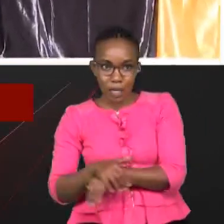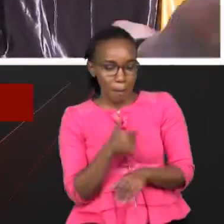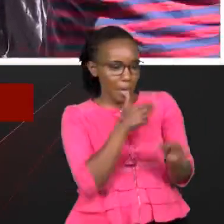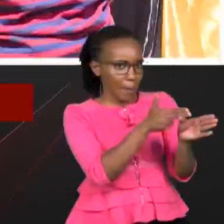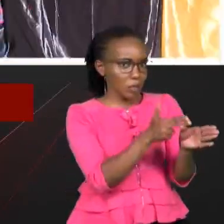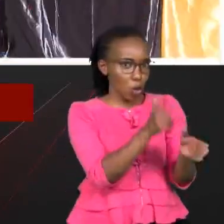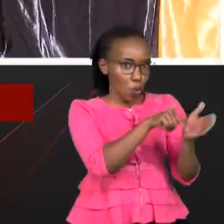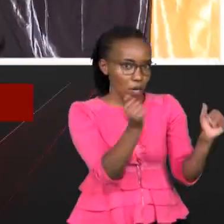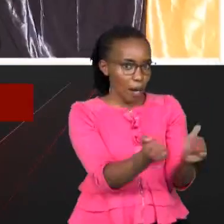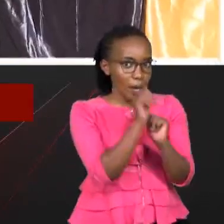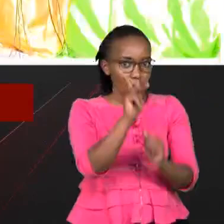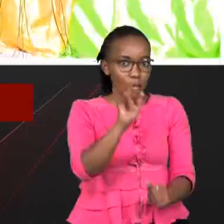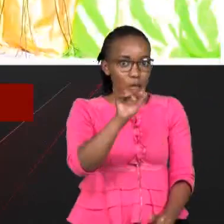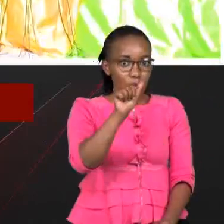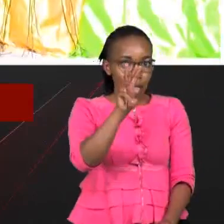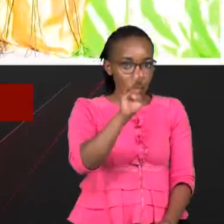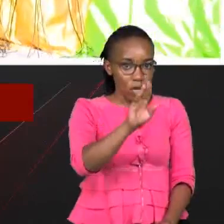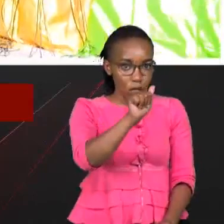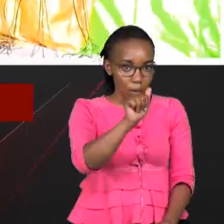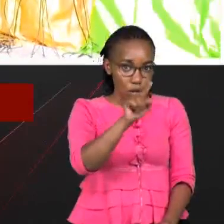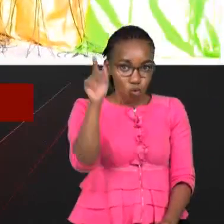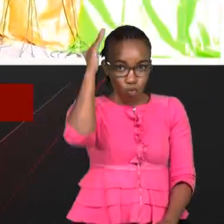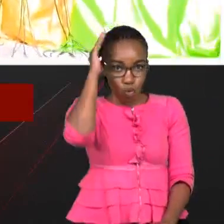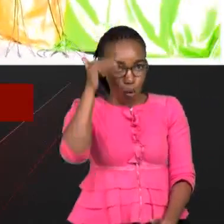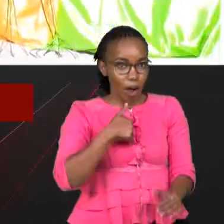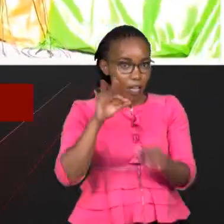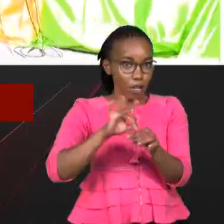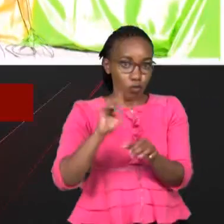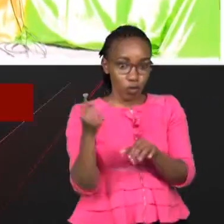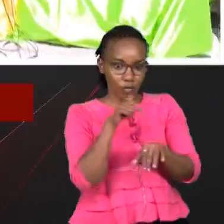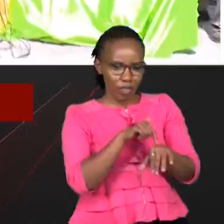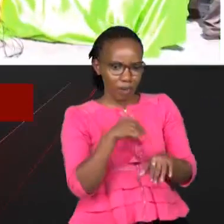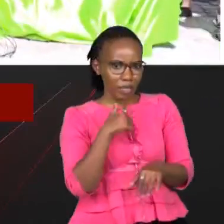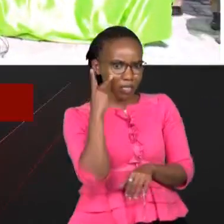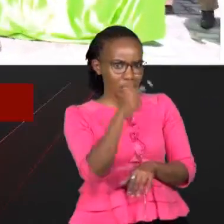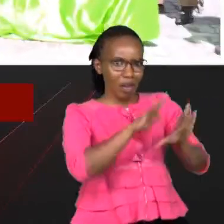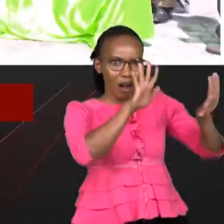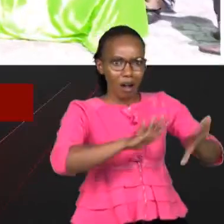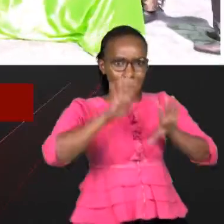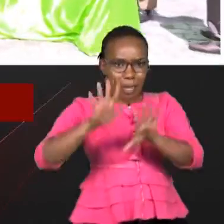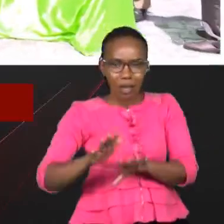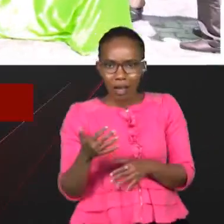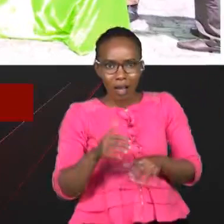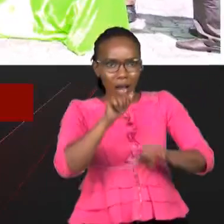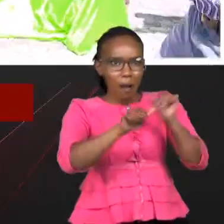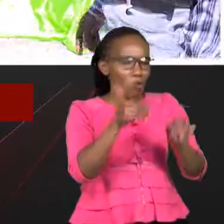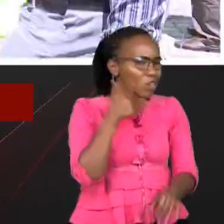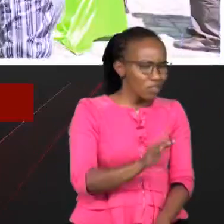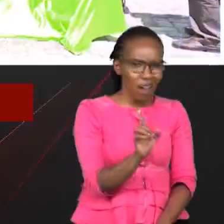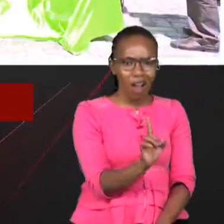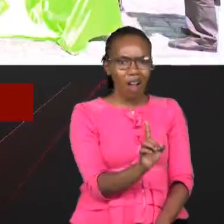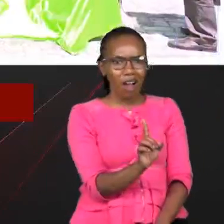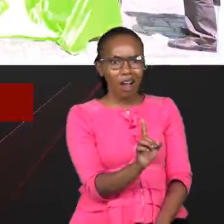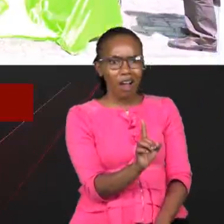is happening in Kiambaa. You know there's a by-election. For the first time, I've witnessed campaigns that are not about hate, that are